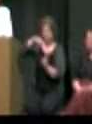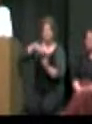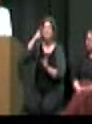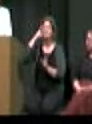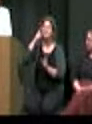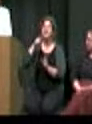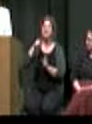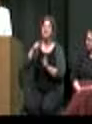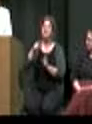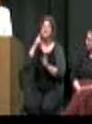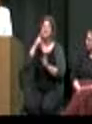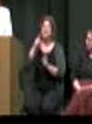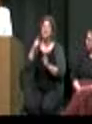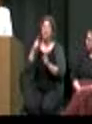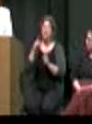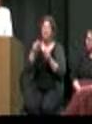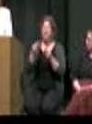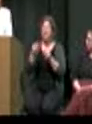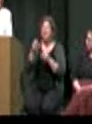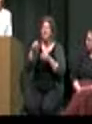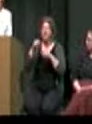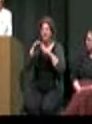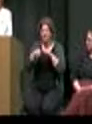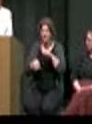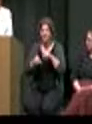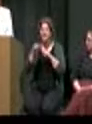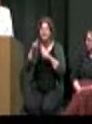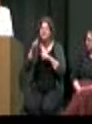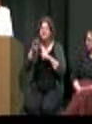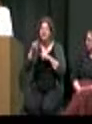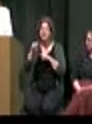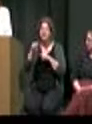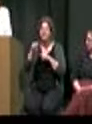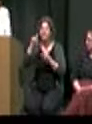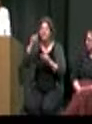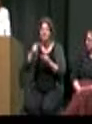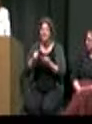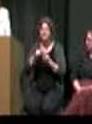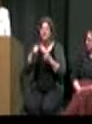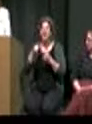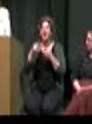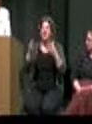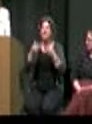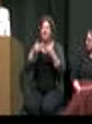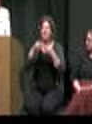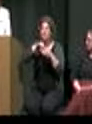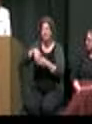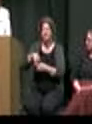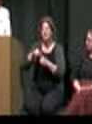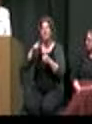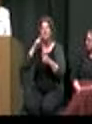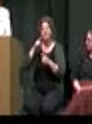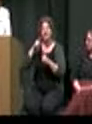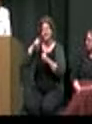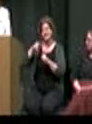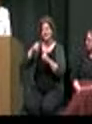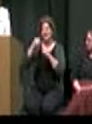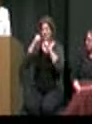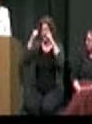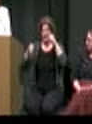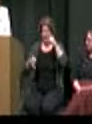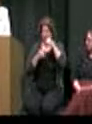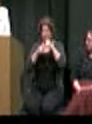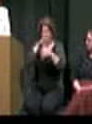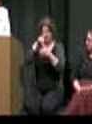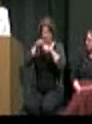order for the sediment remediation and the dam removal projects to occur, it needs to be within the area of concern boundaries.